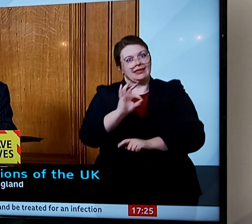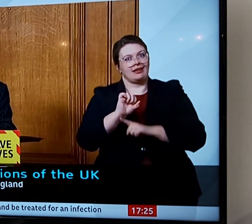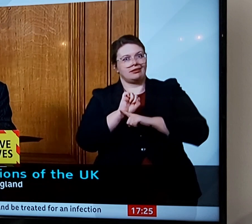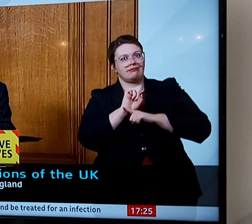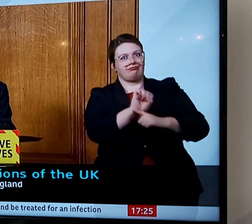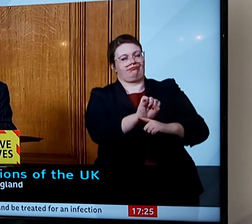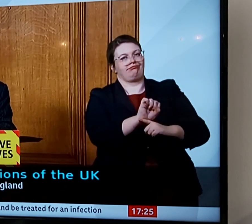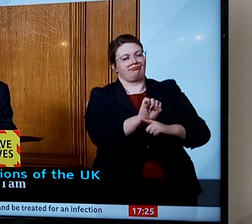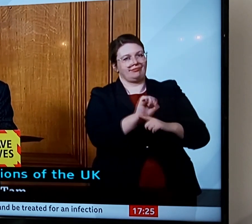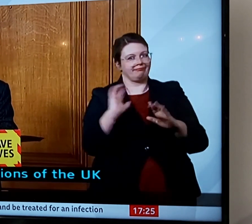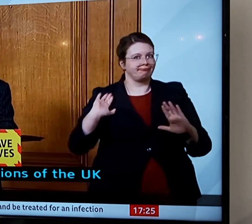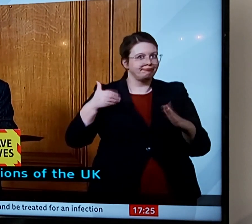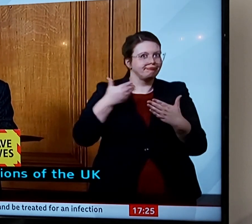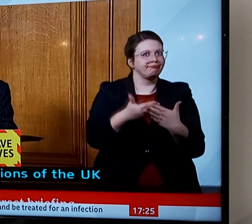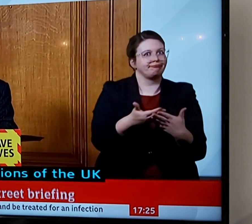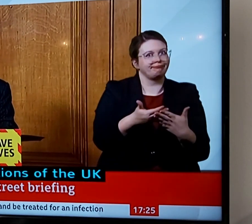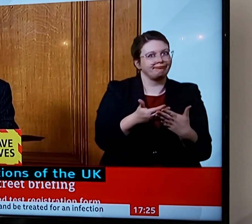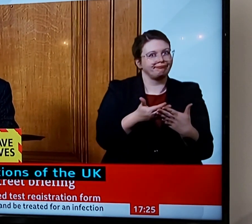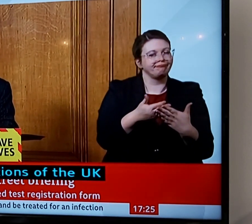date as part of the